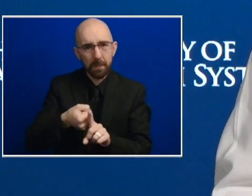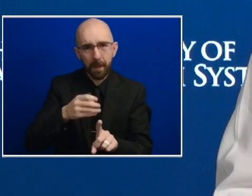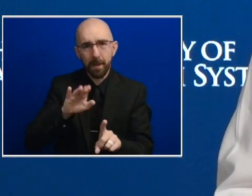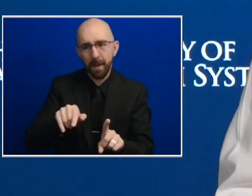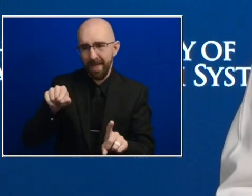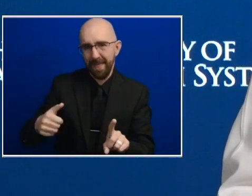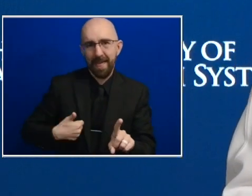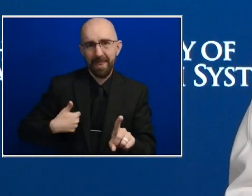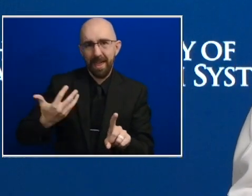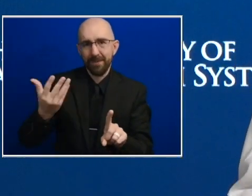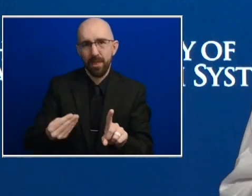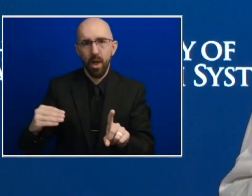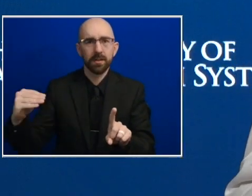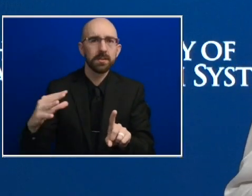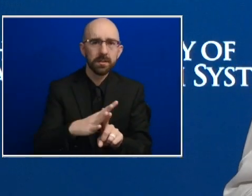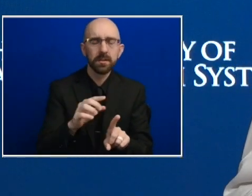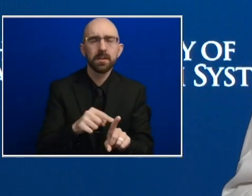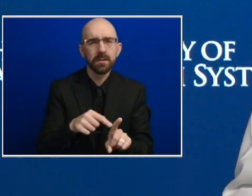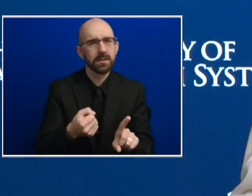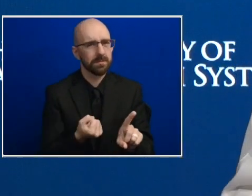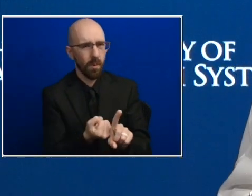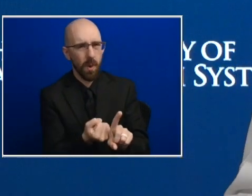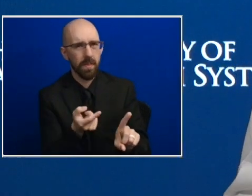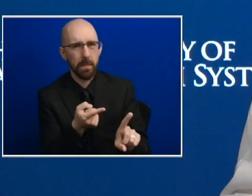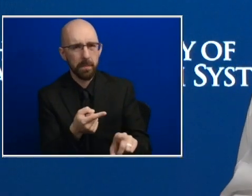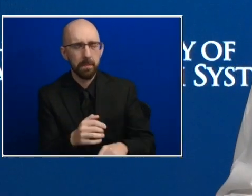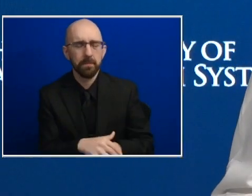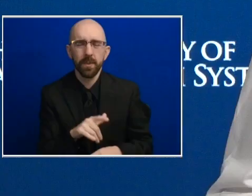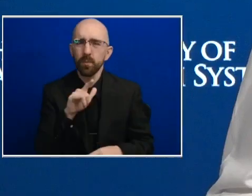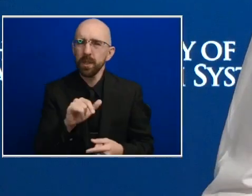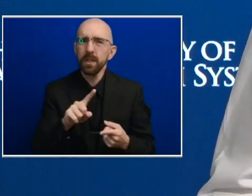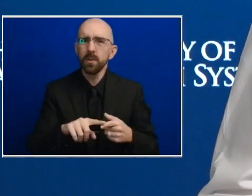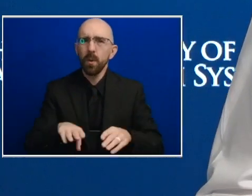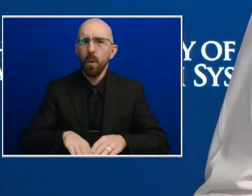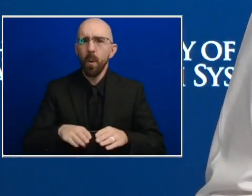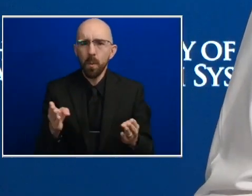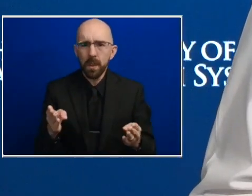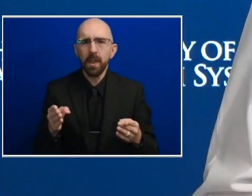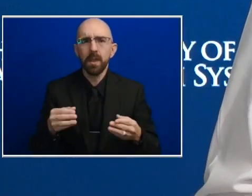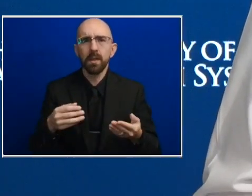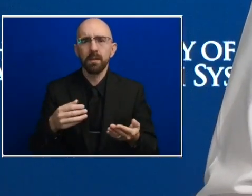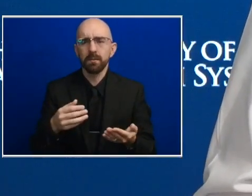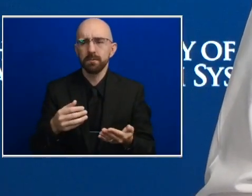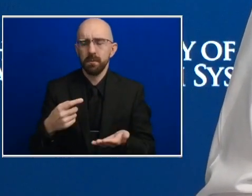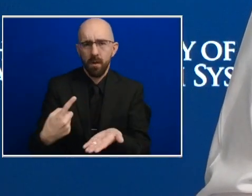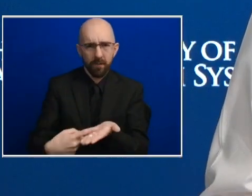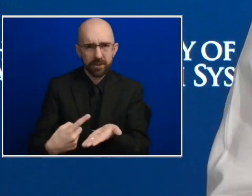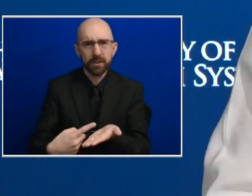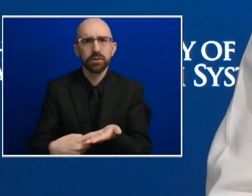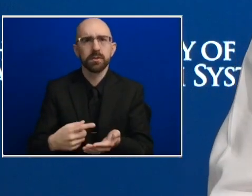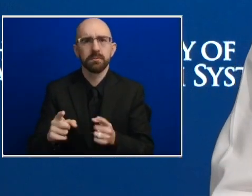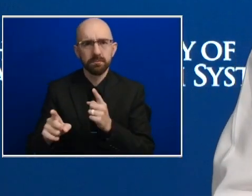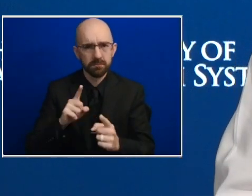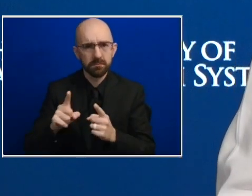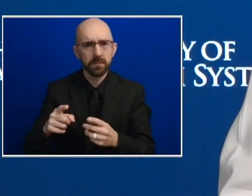loss, and importantly, to really open the door to the conversation and the paths for help